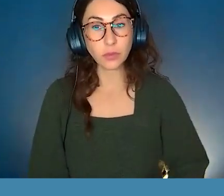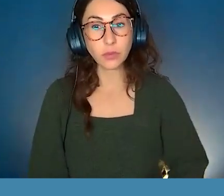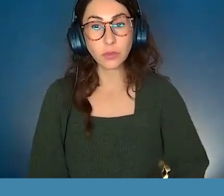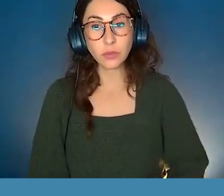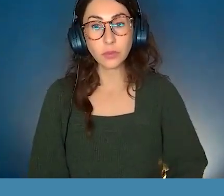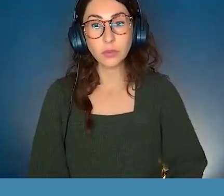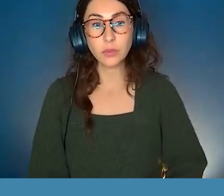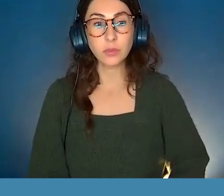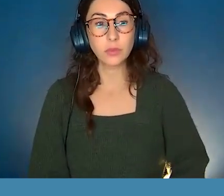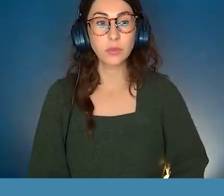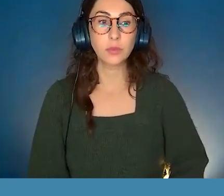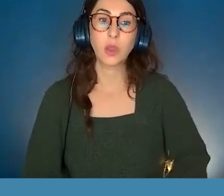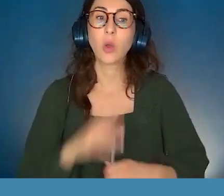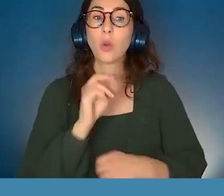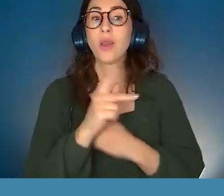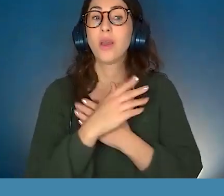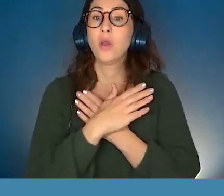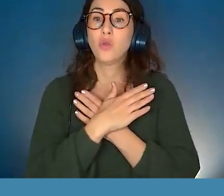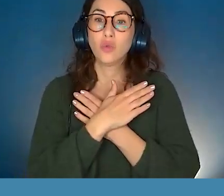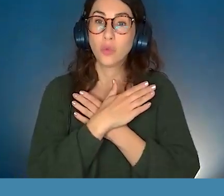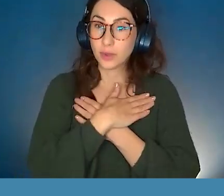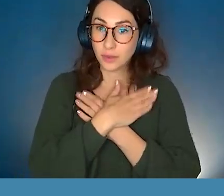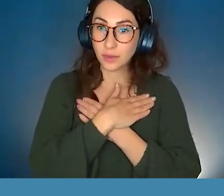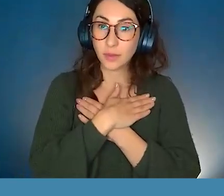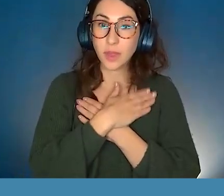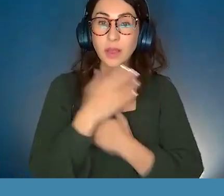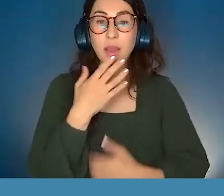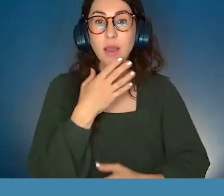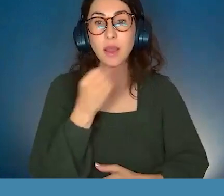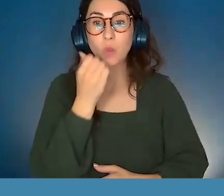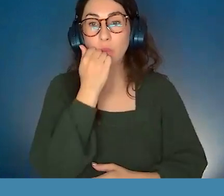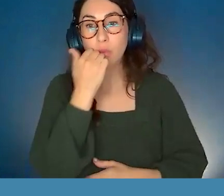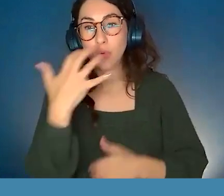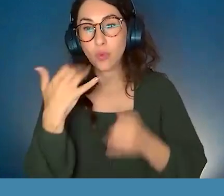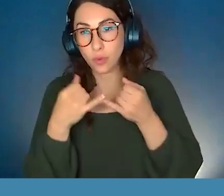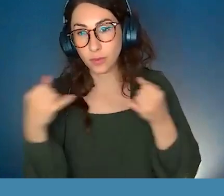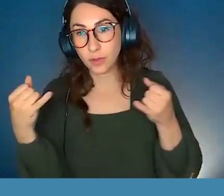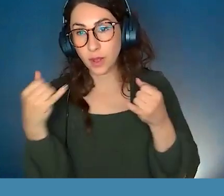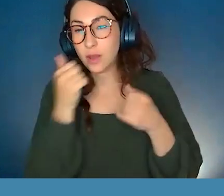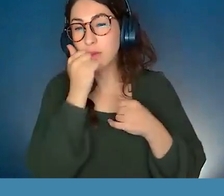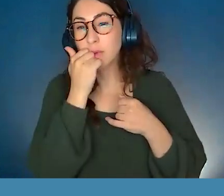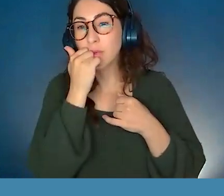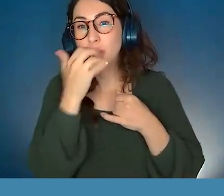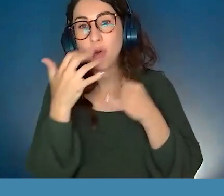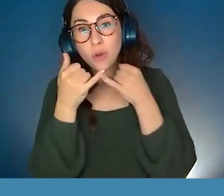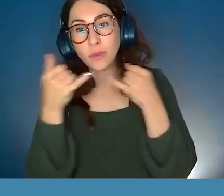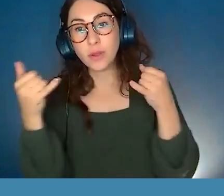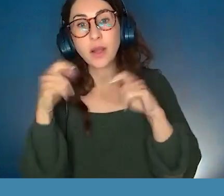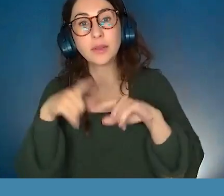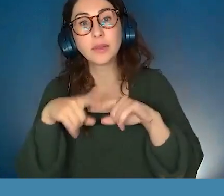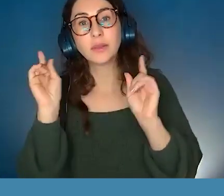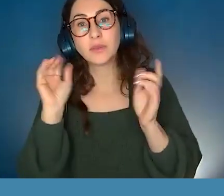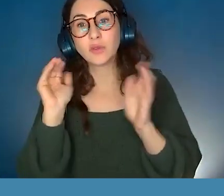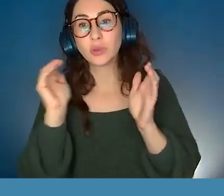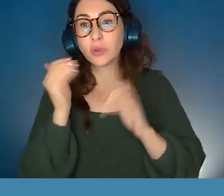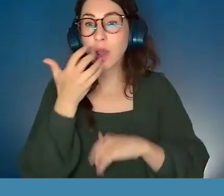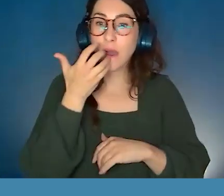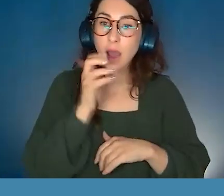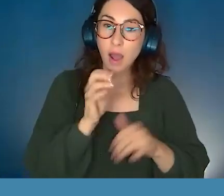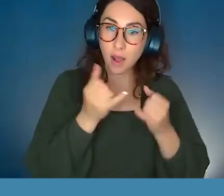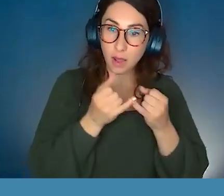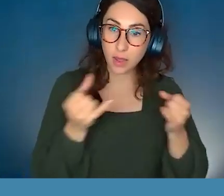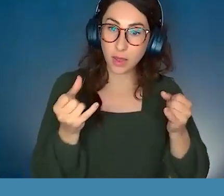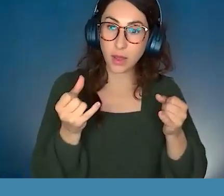Now we'll move on to respite and warm lines. So a warm line is different than a hotline. A warm line is going to